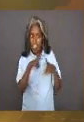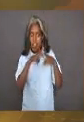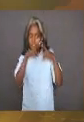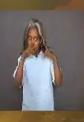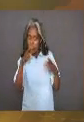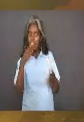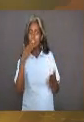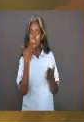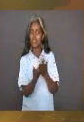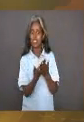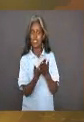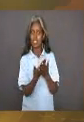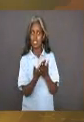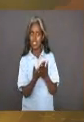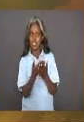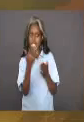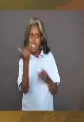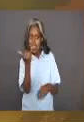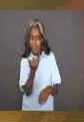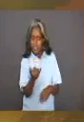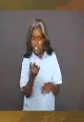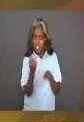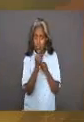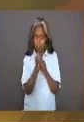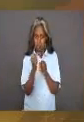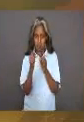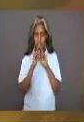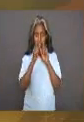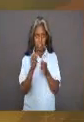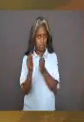Very good. Let us figure out the answer together.